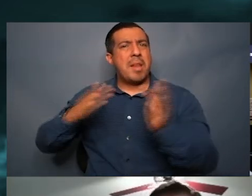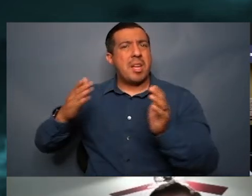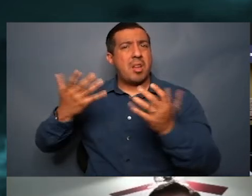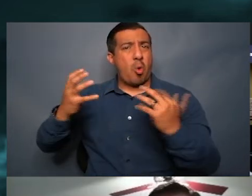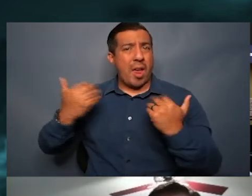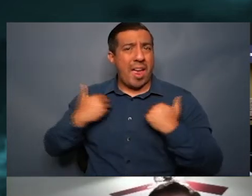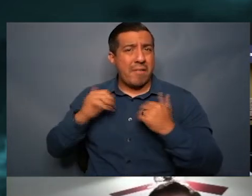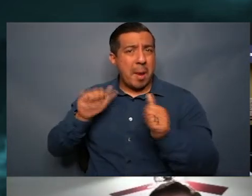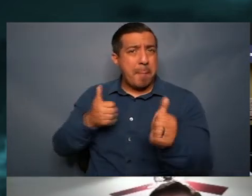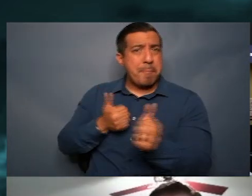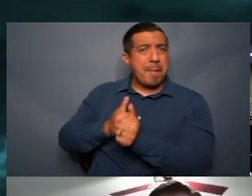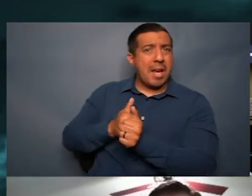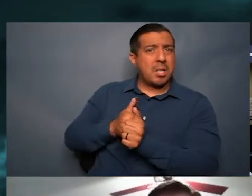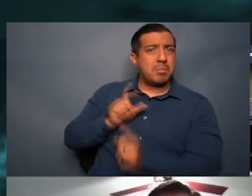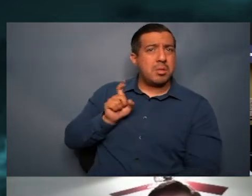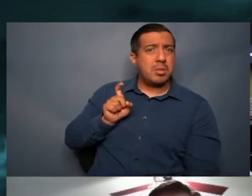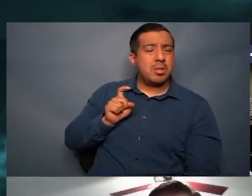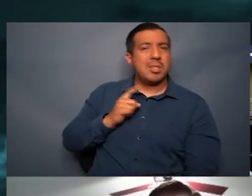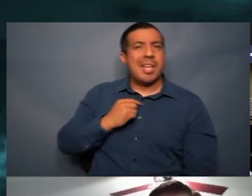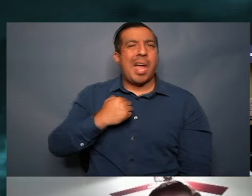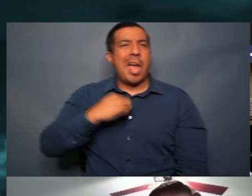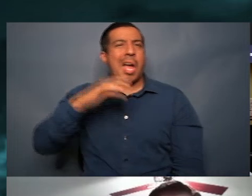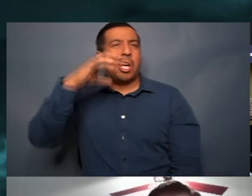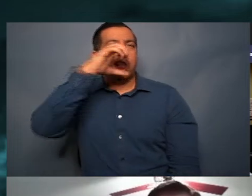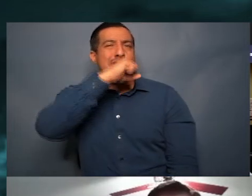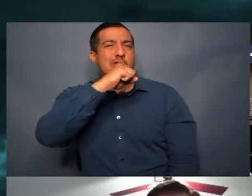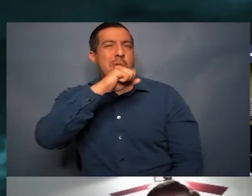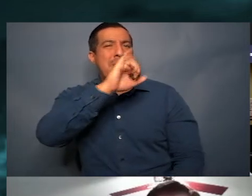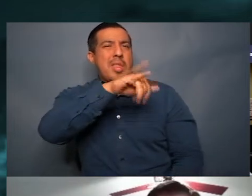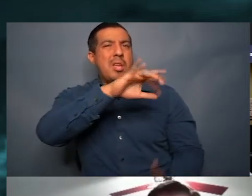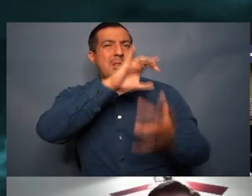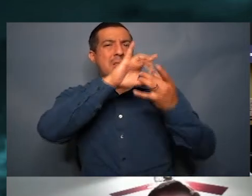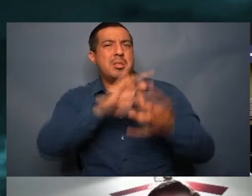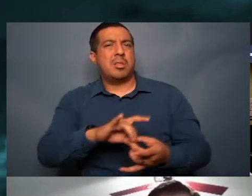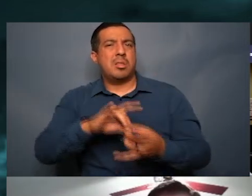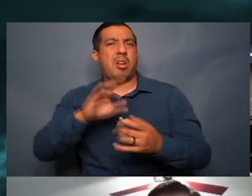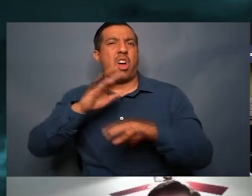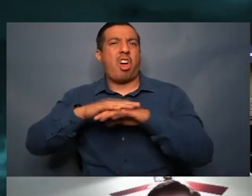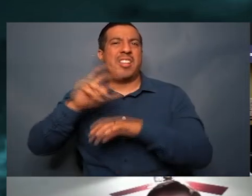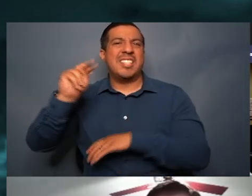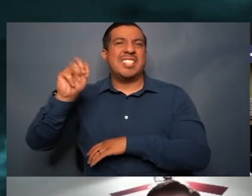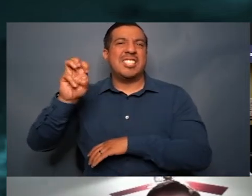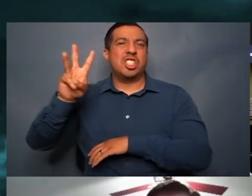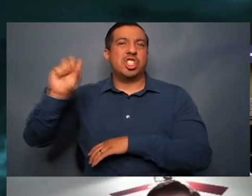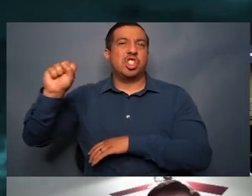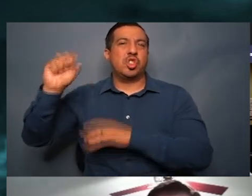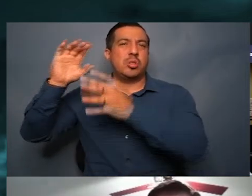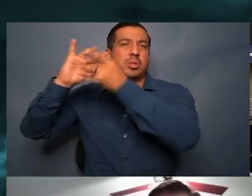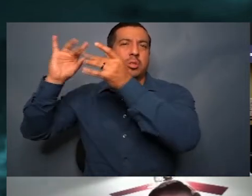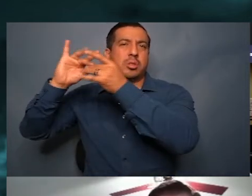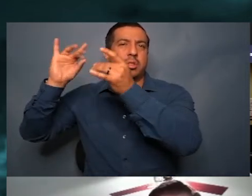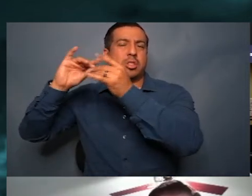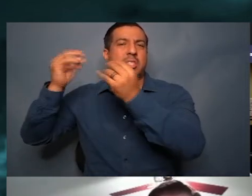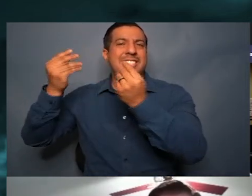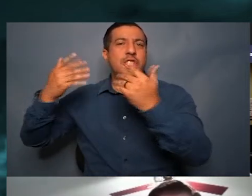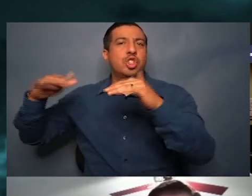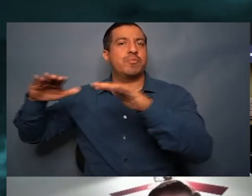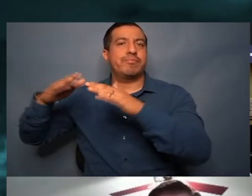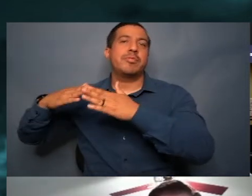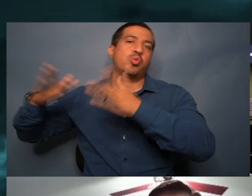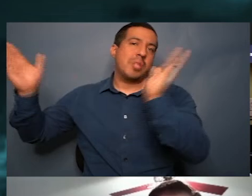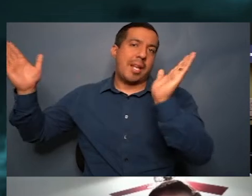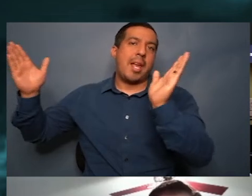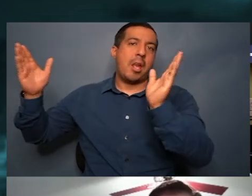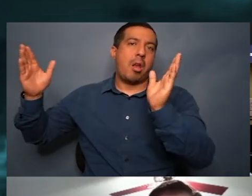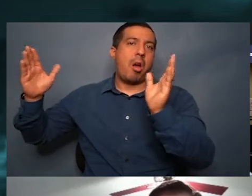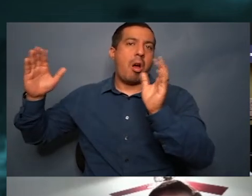backup? Yeah, I assume that has to do with what's been in the news recently with the General Land Office and all of that